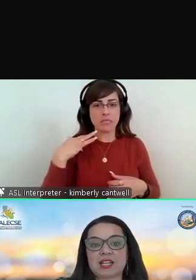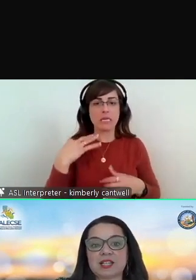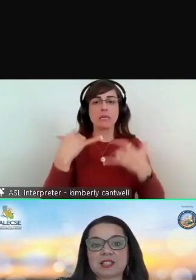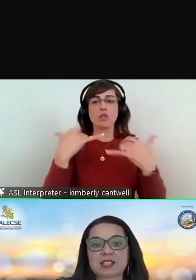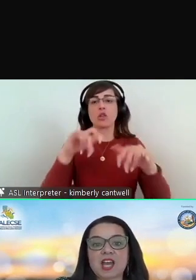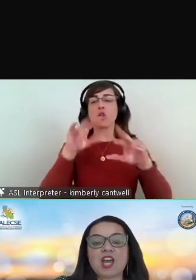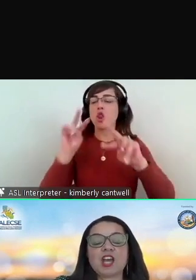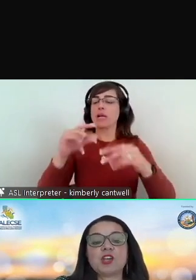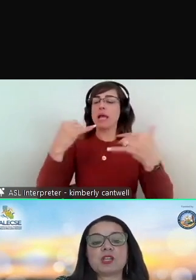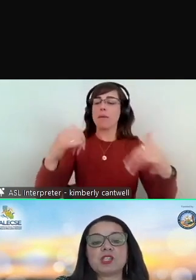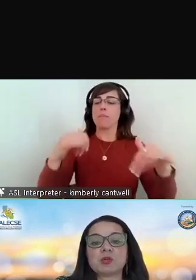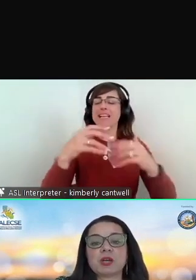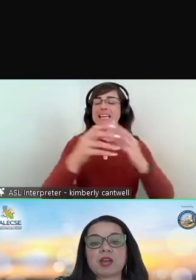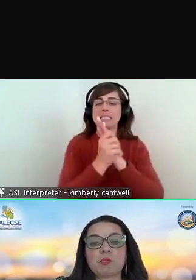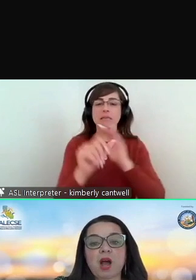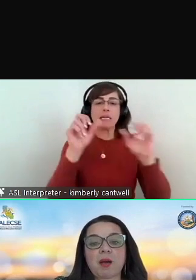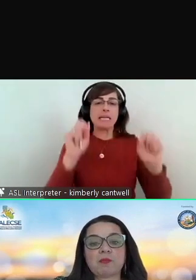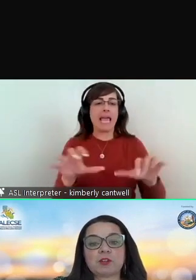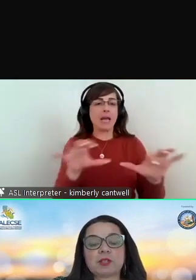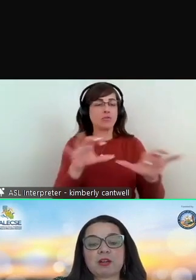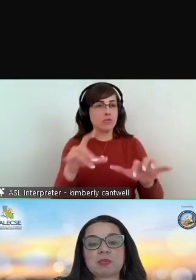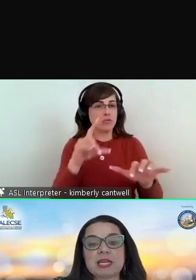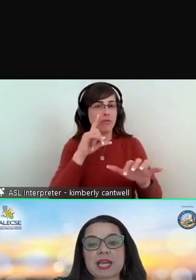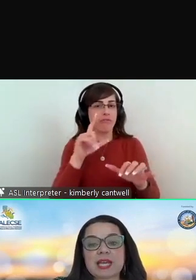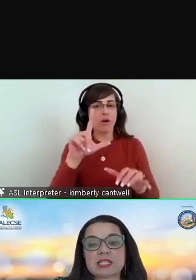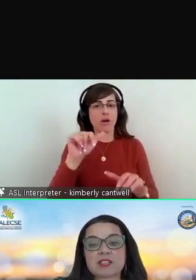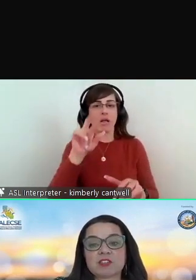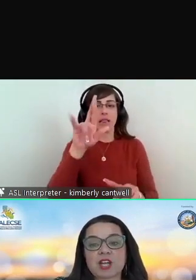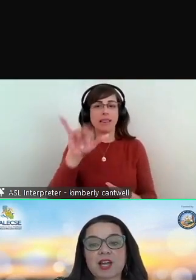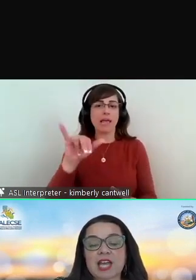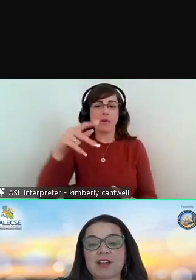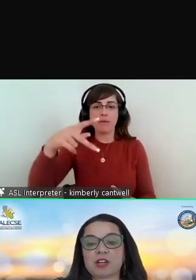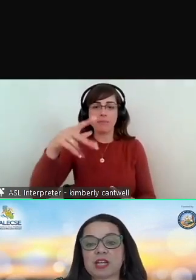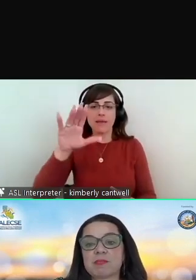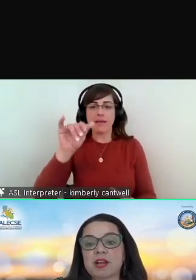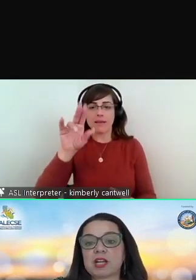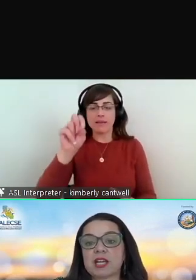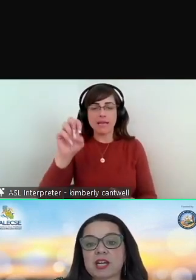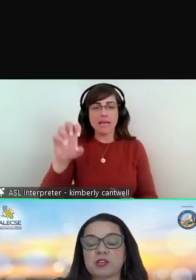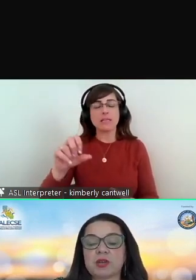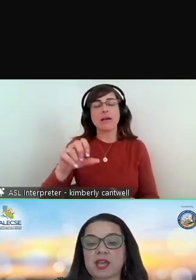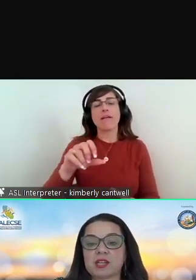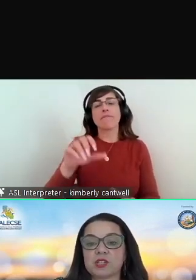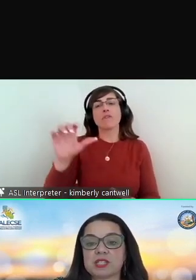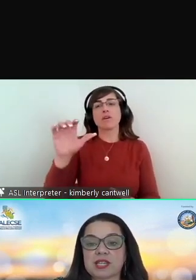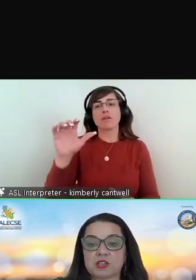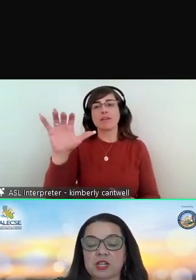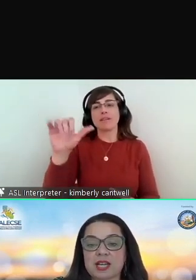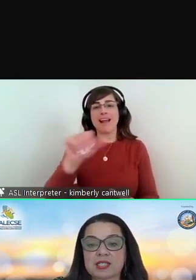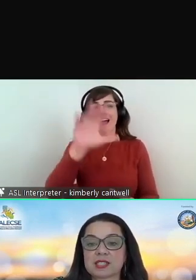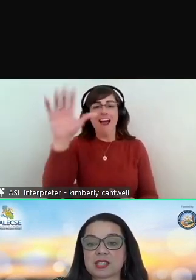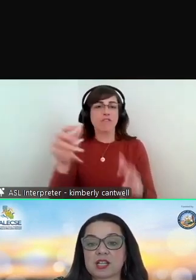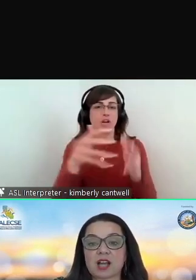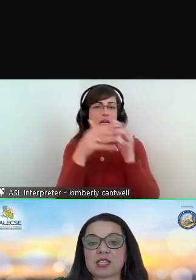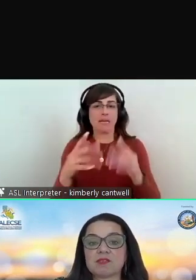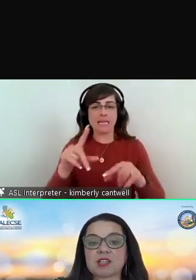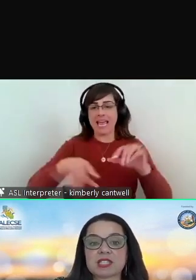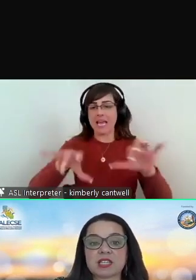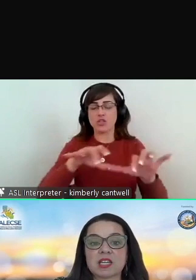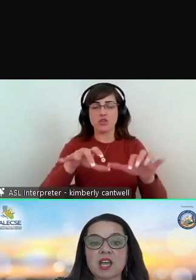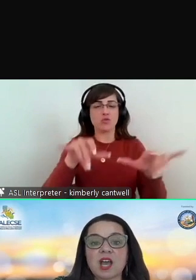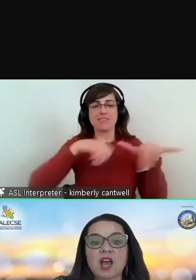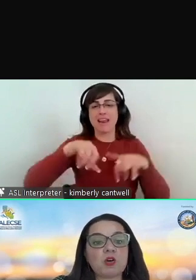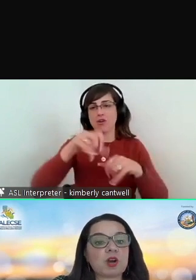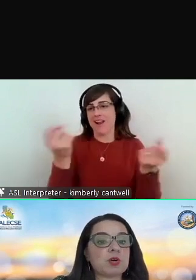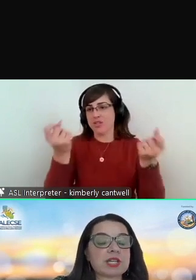play skills. You can do it for Larry P cases if a child's African American and you can't do standardized cognitive